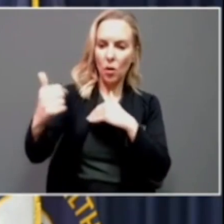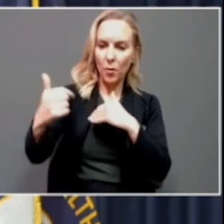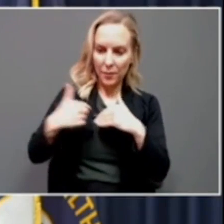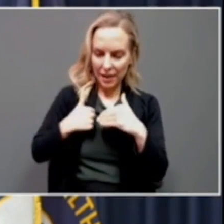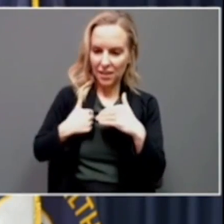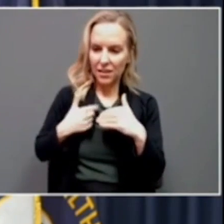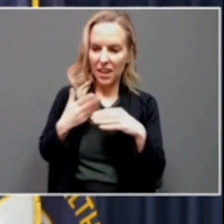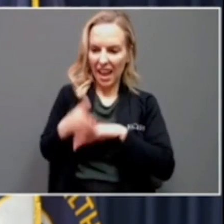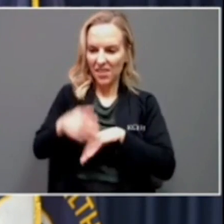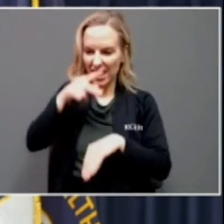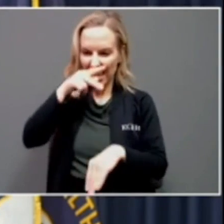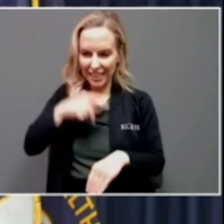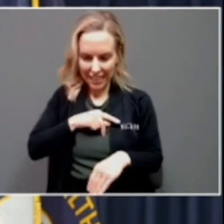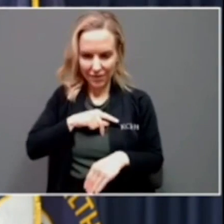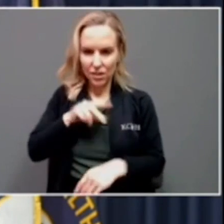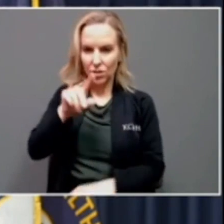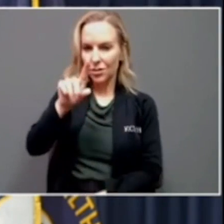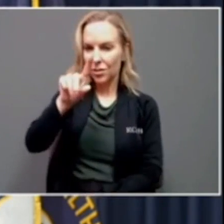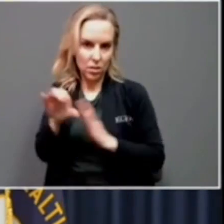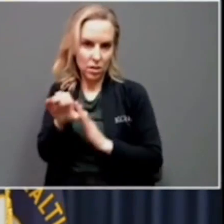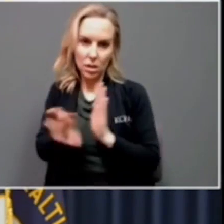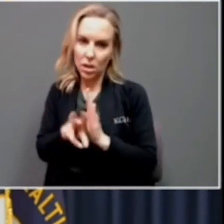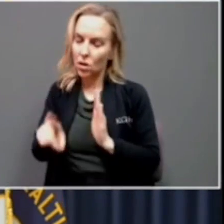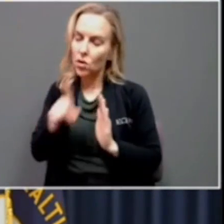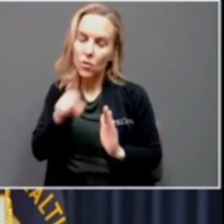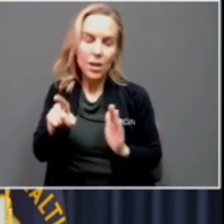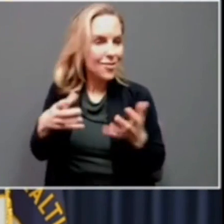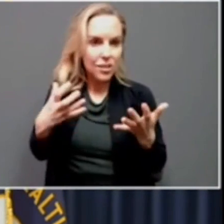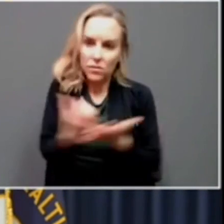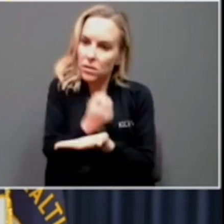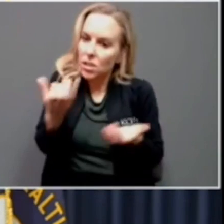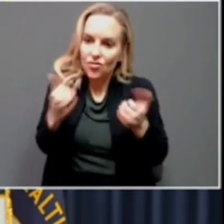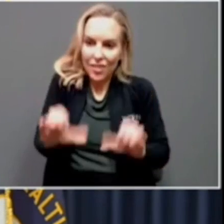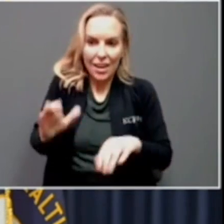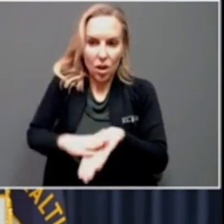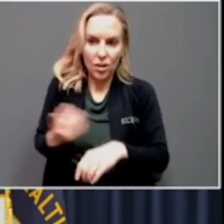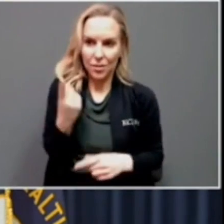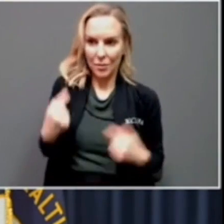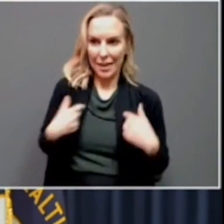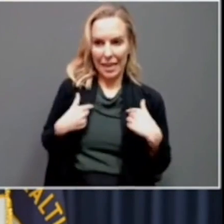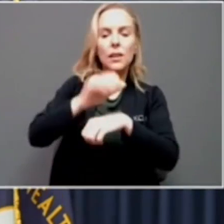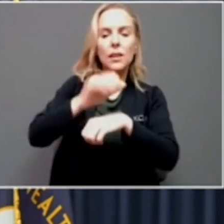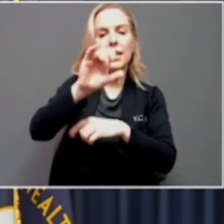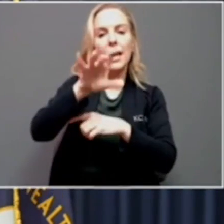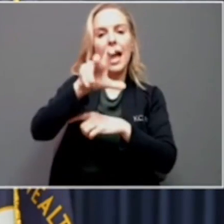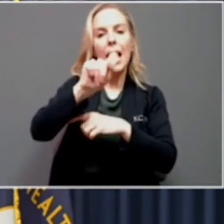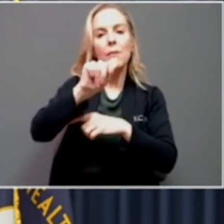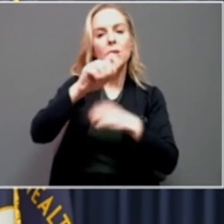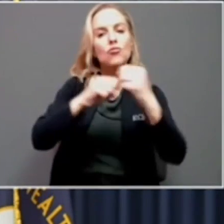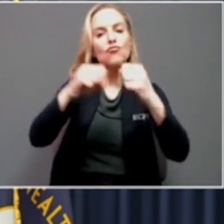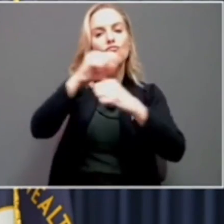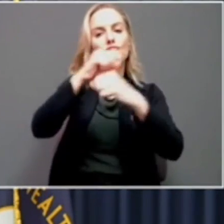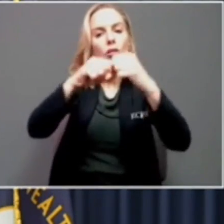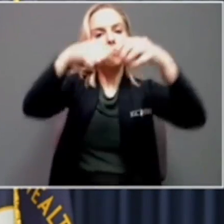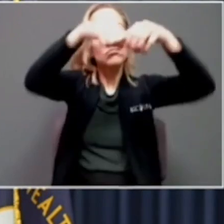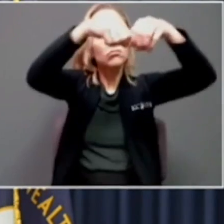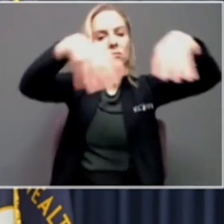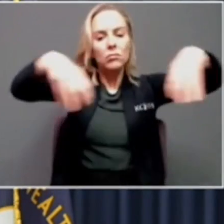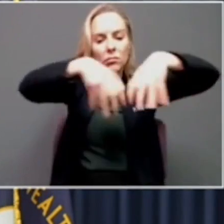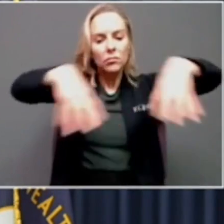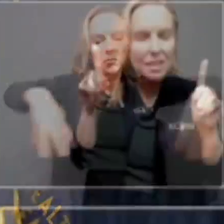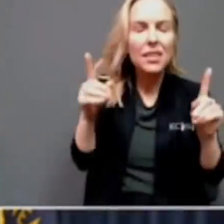also announced a cabinet appointment. State Budget Director John Hicks will be serving as executive cabinet secretary on top of his current